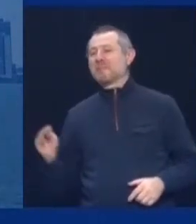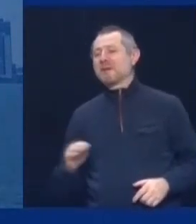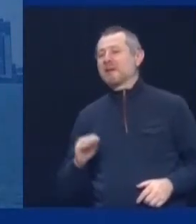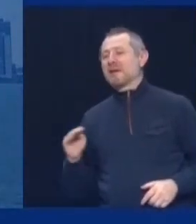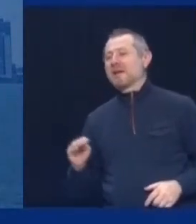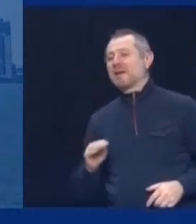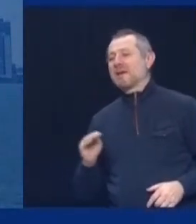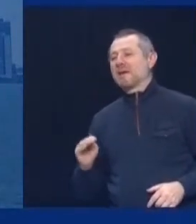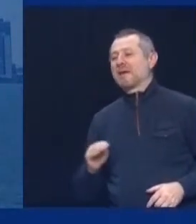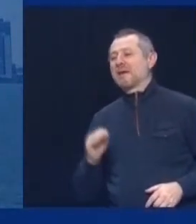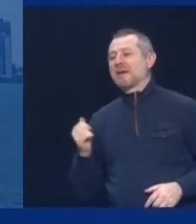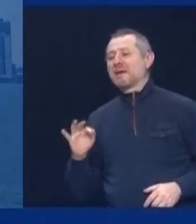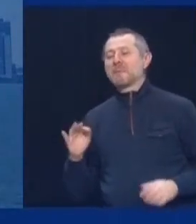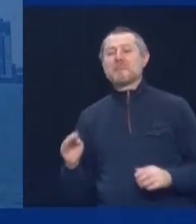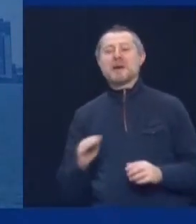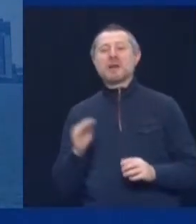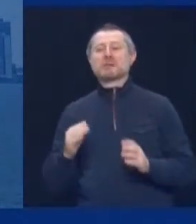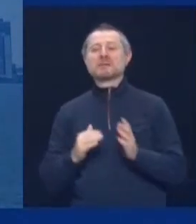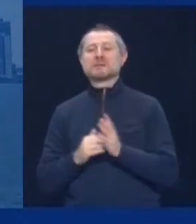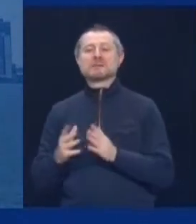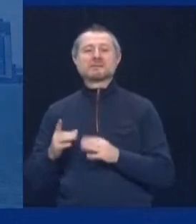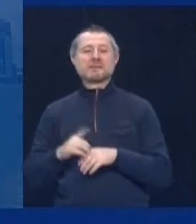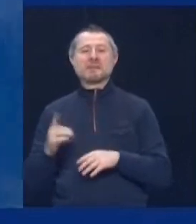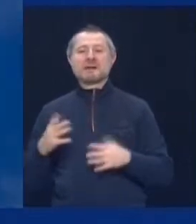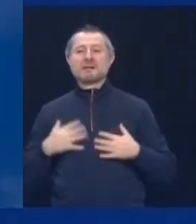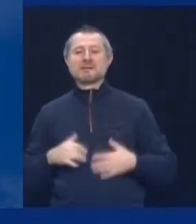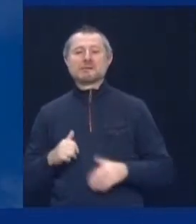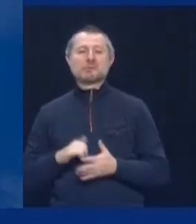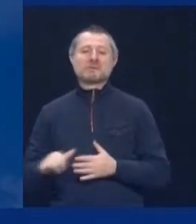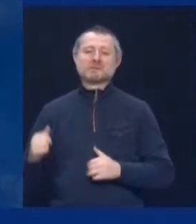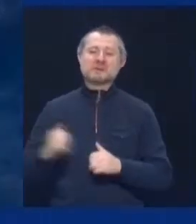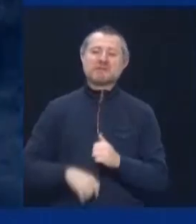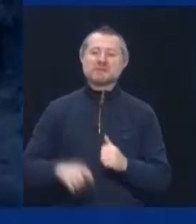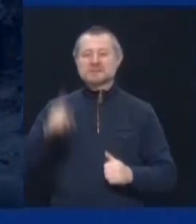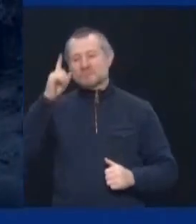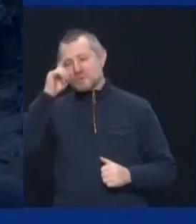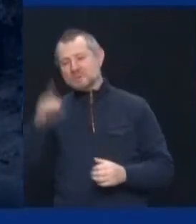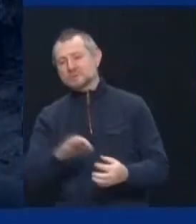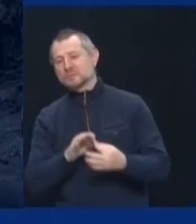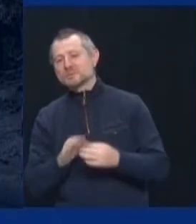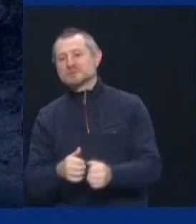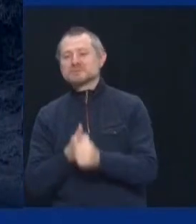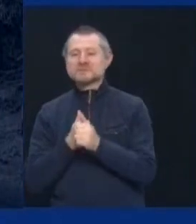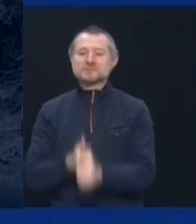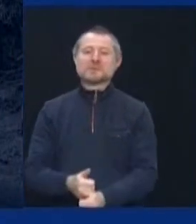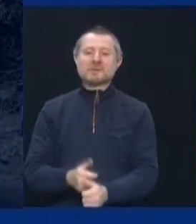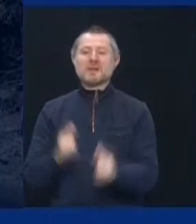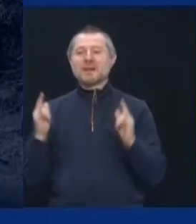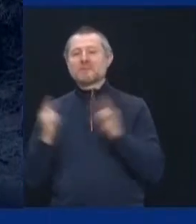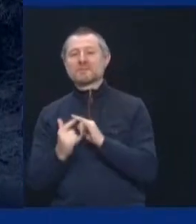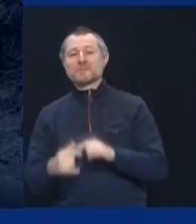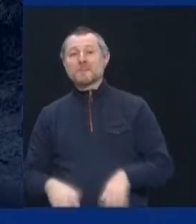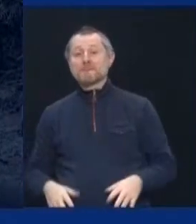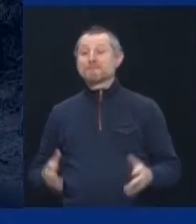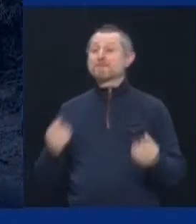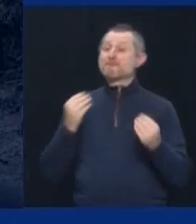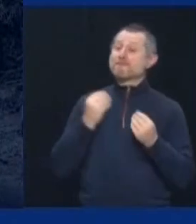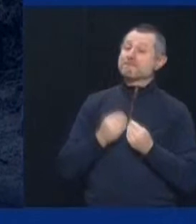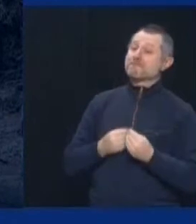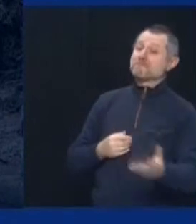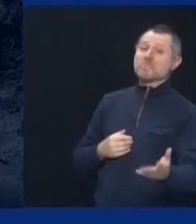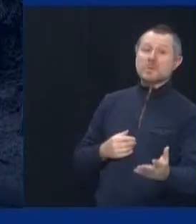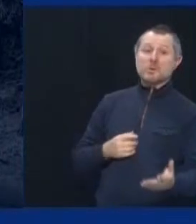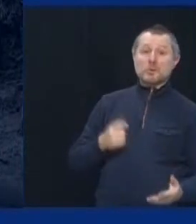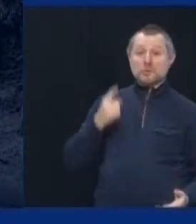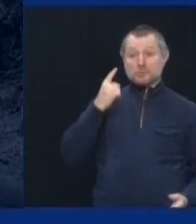that's why we're New York tough and smart and united and disciplined and loving. By the way, just if you think we didn't have enough